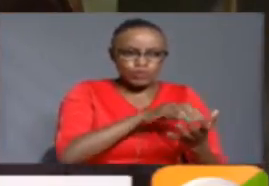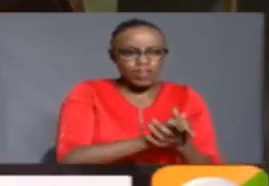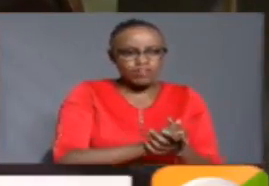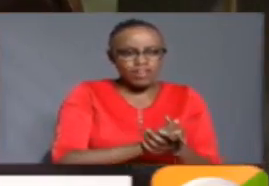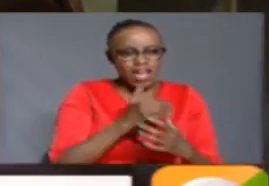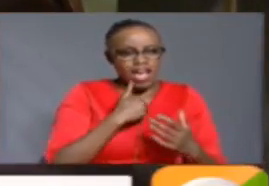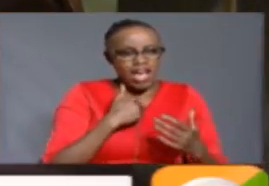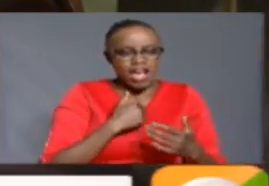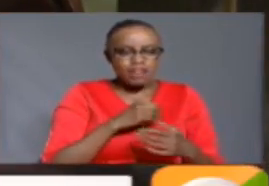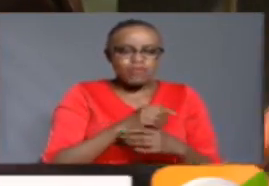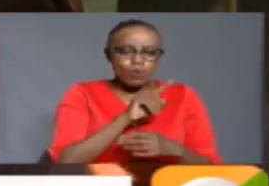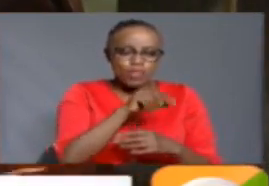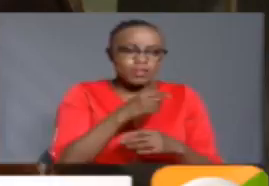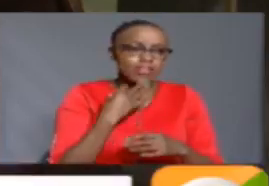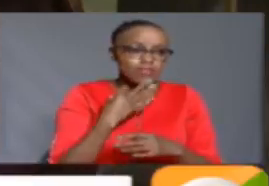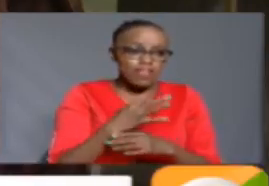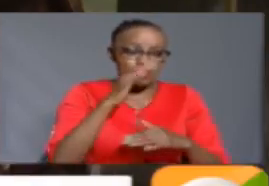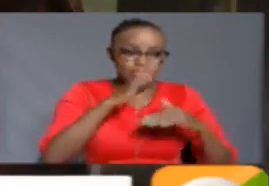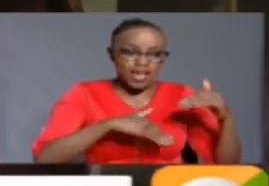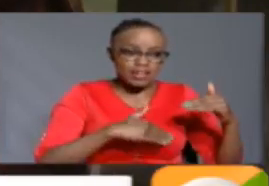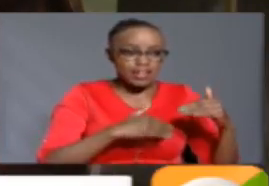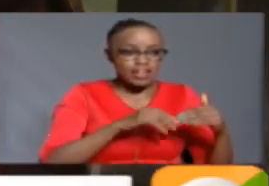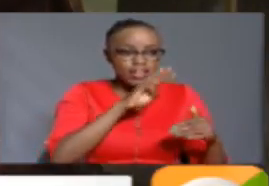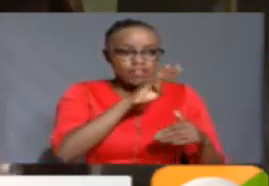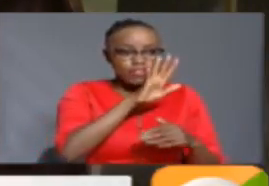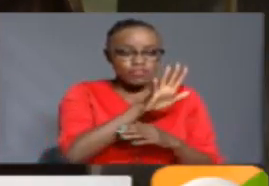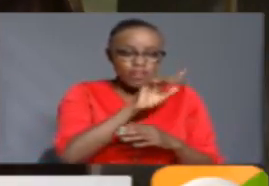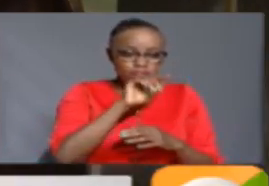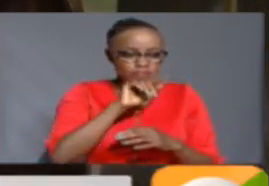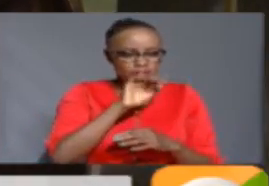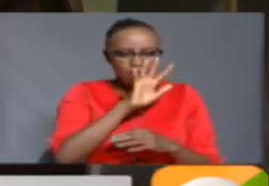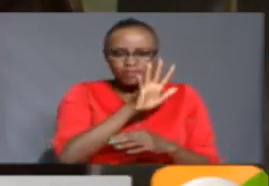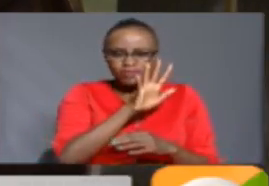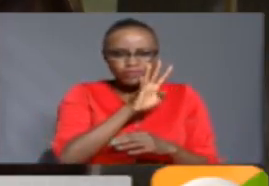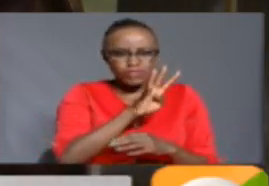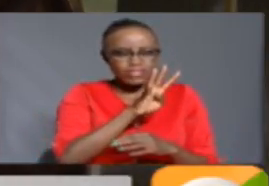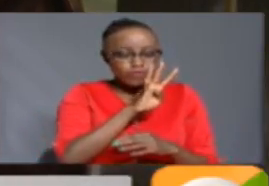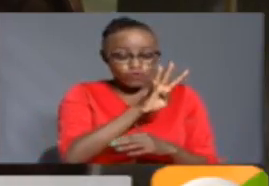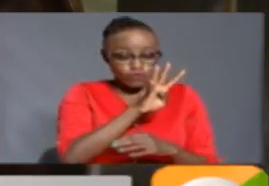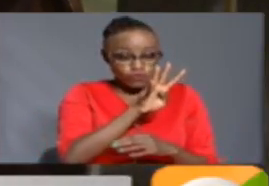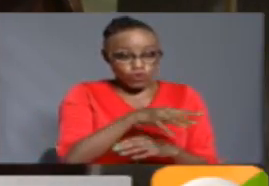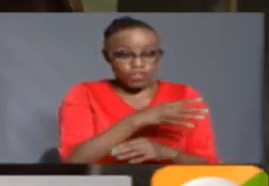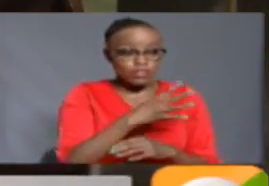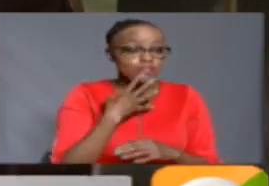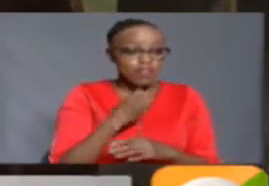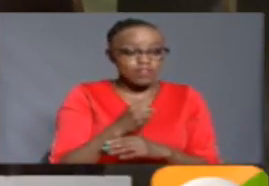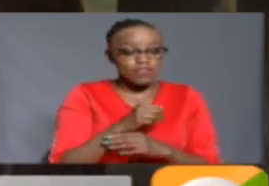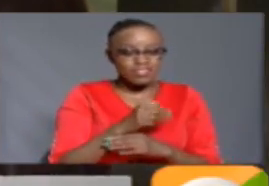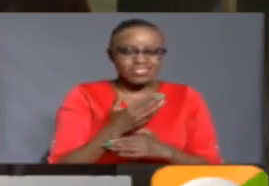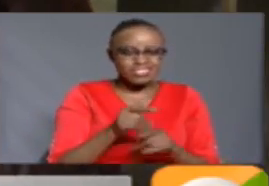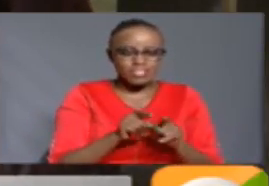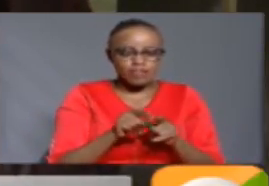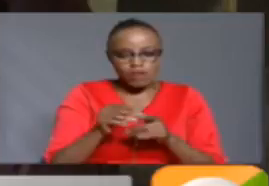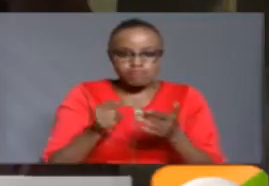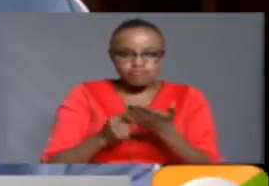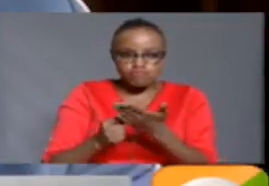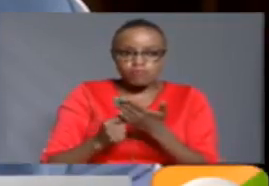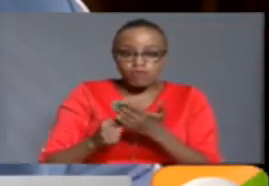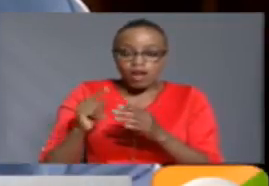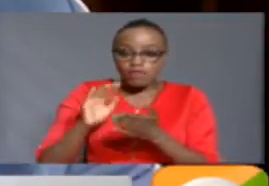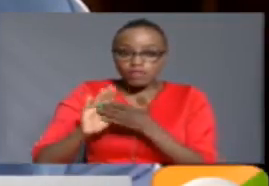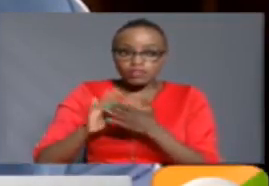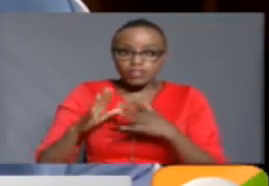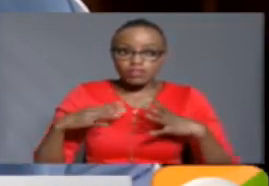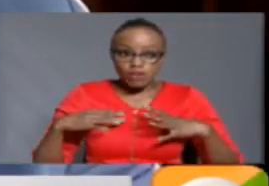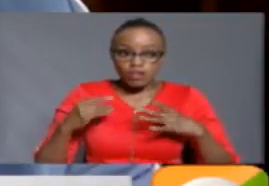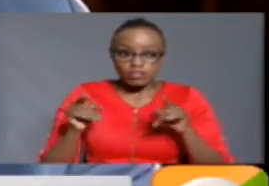have 1,300 nurses instead of 4,500, so they're working in different conditions. Okay. So it's a give and take. It's a give and take. Hold that thought. We're taking a quick break here